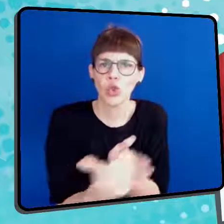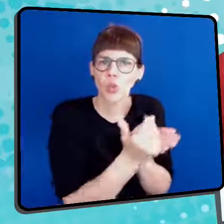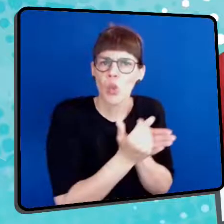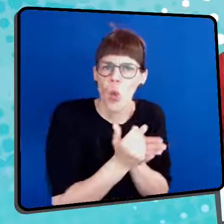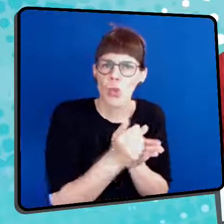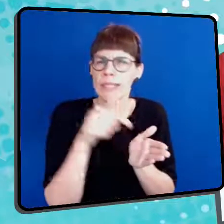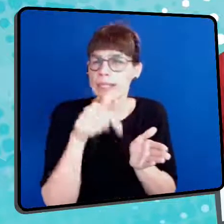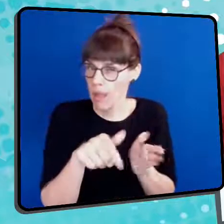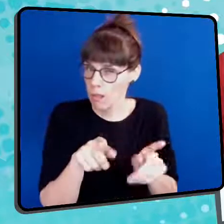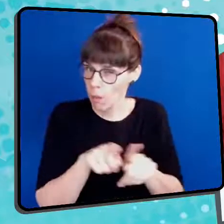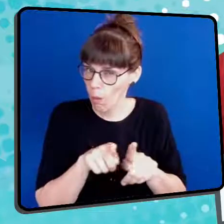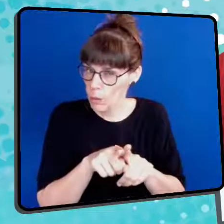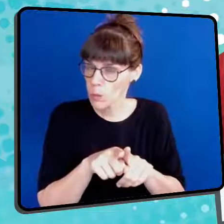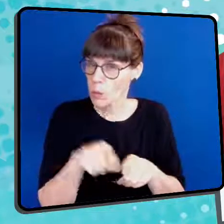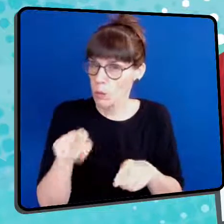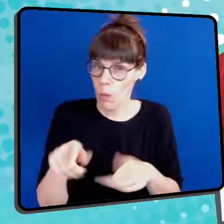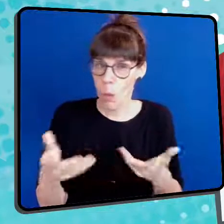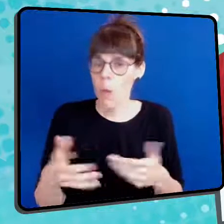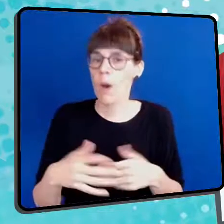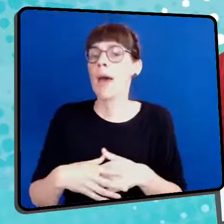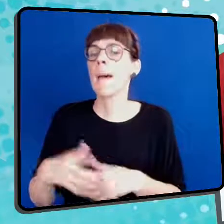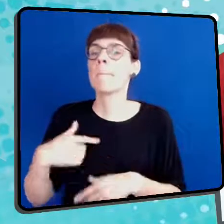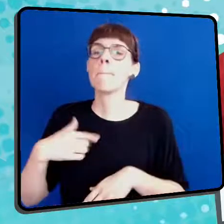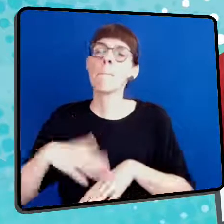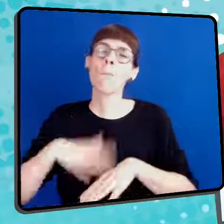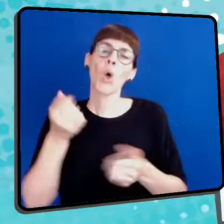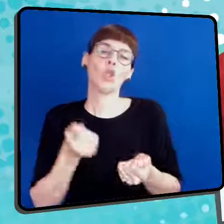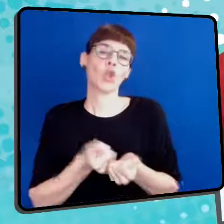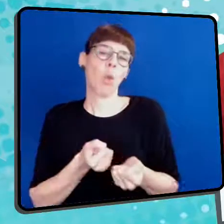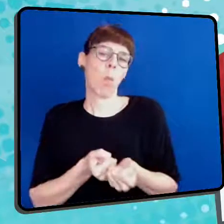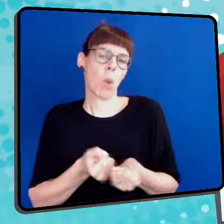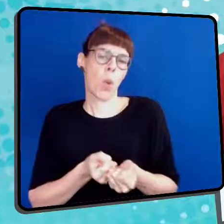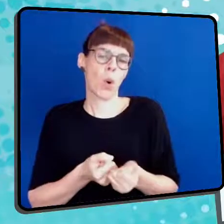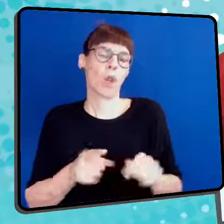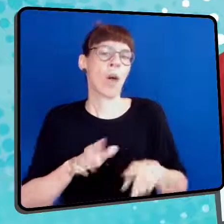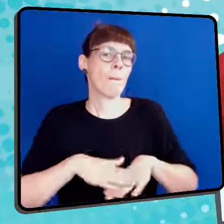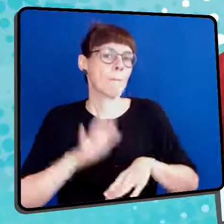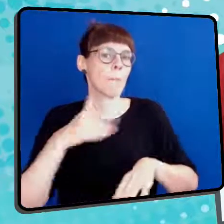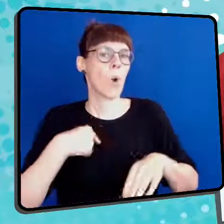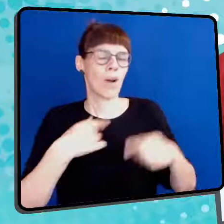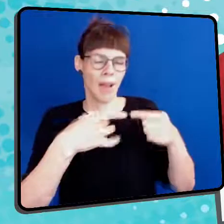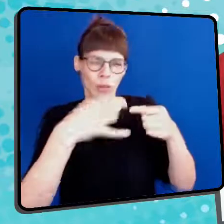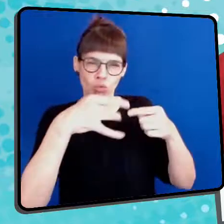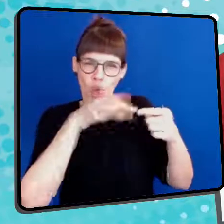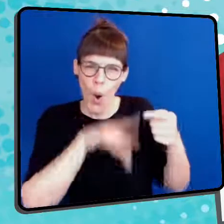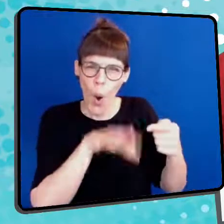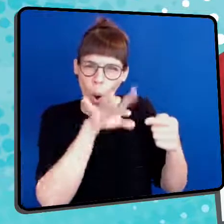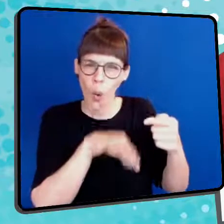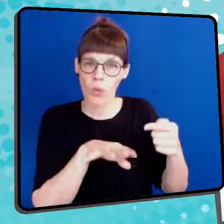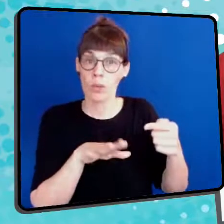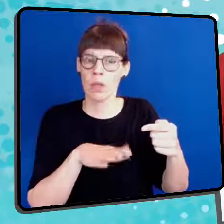I'm mostly just supporting that part. I'm more like looking into the code closely. So